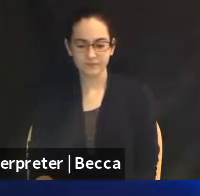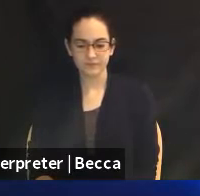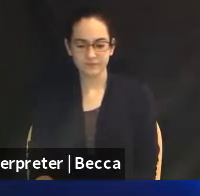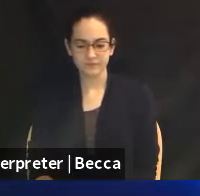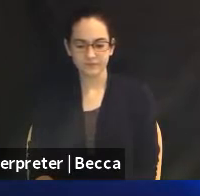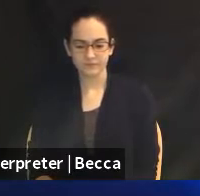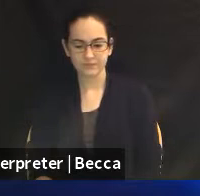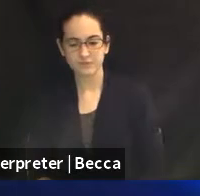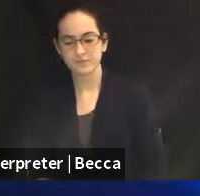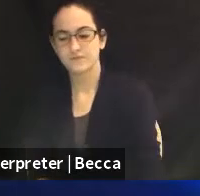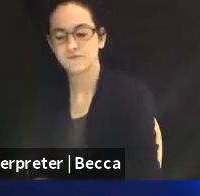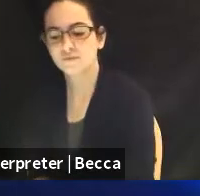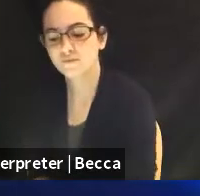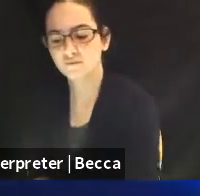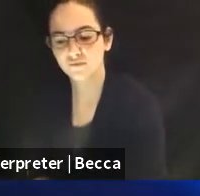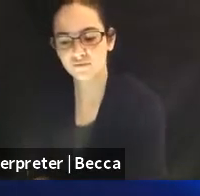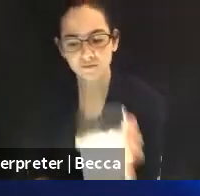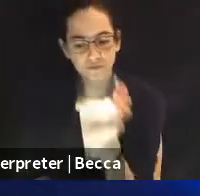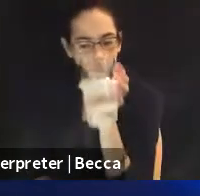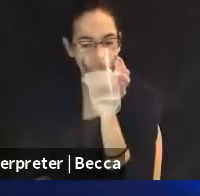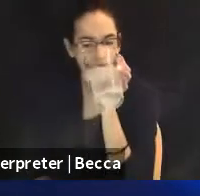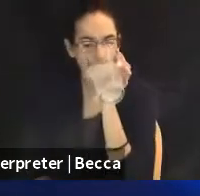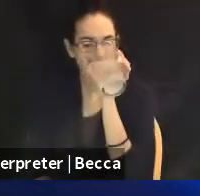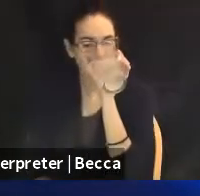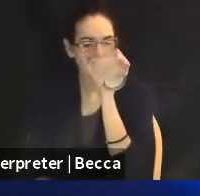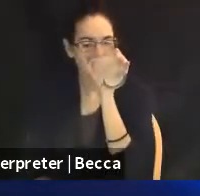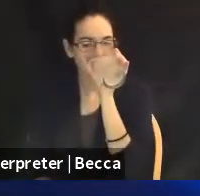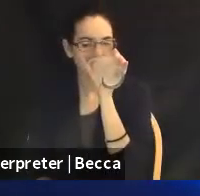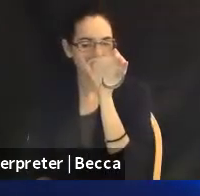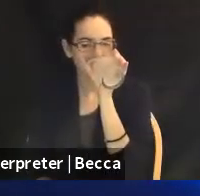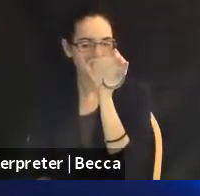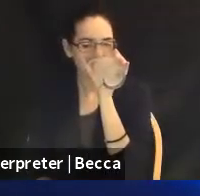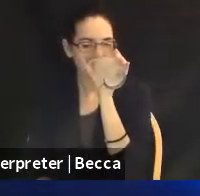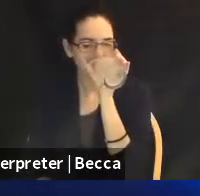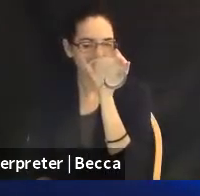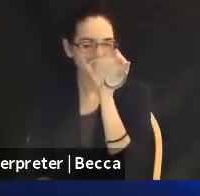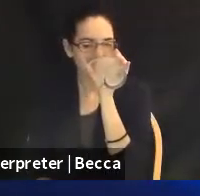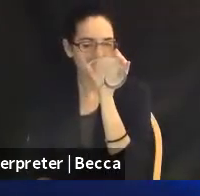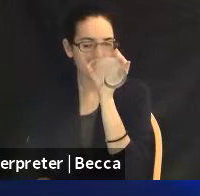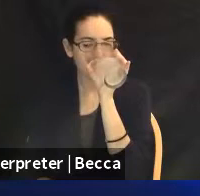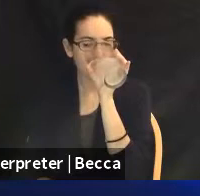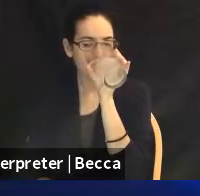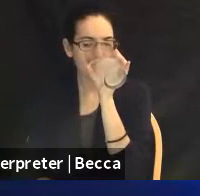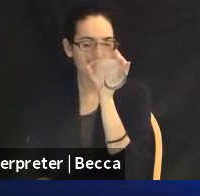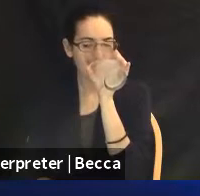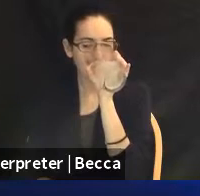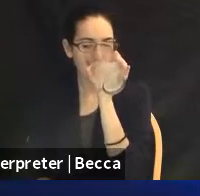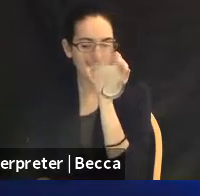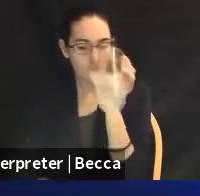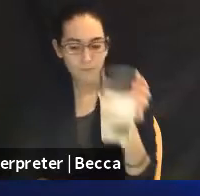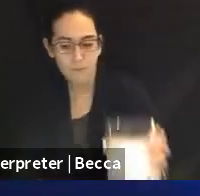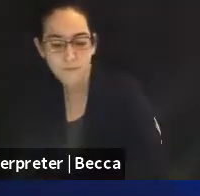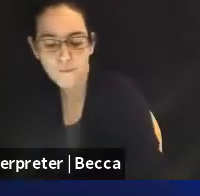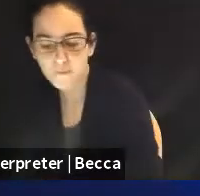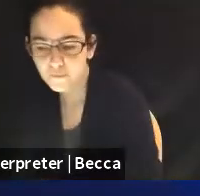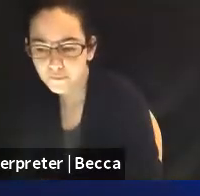It does not fear when heat comes. Its leaves are always green. It has no worries in a year of drought and never fails